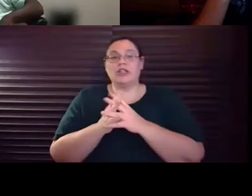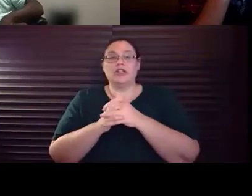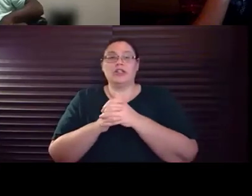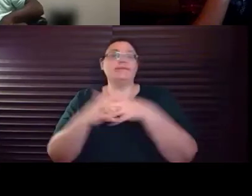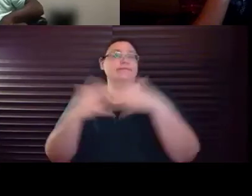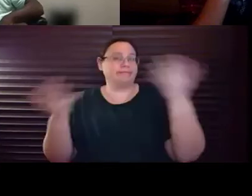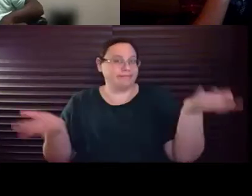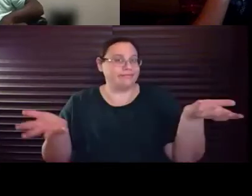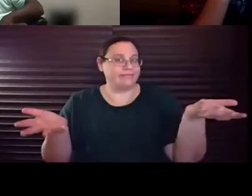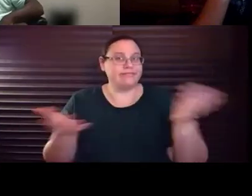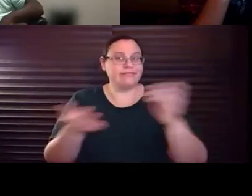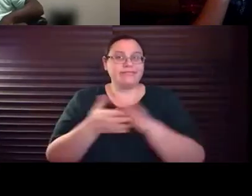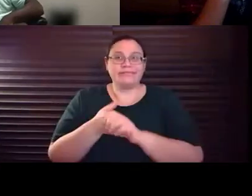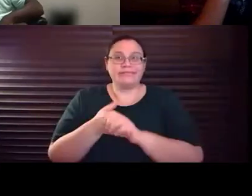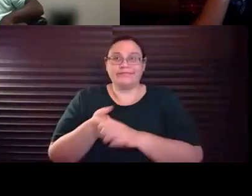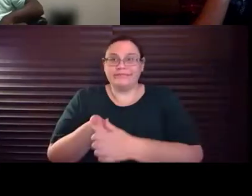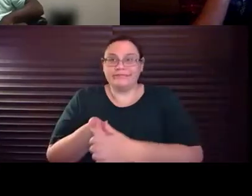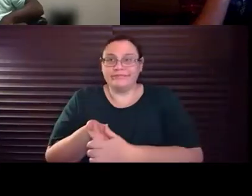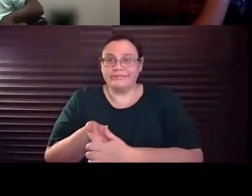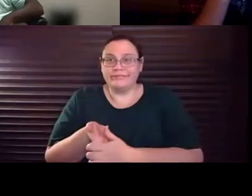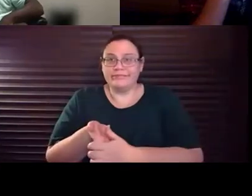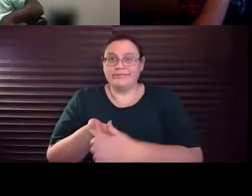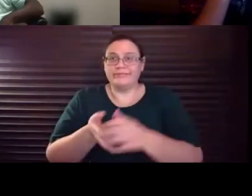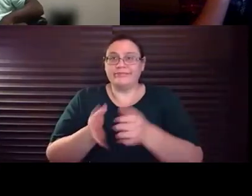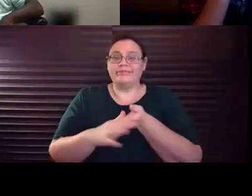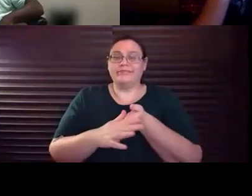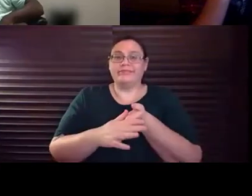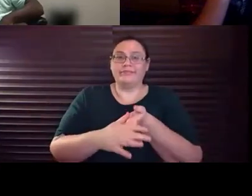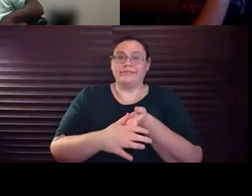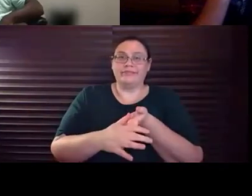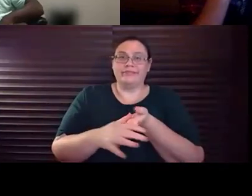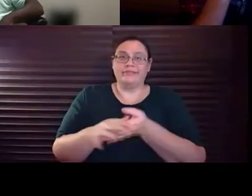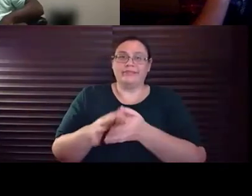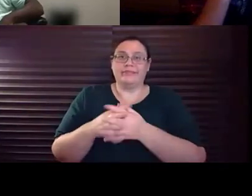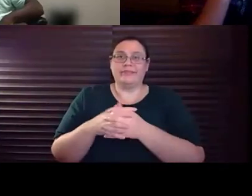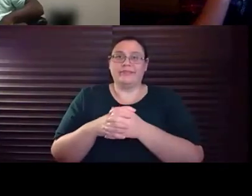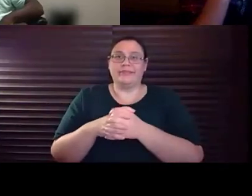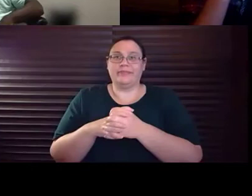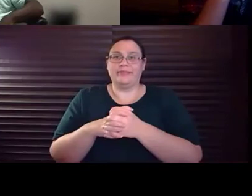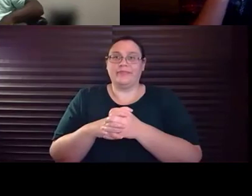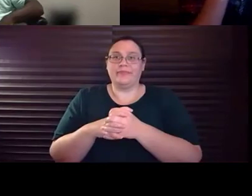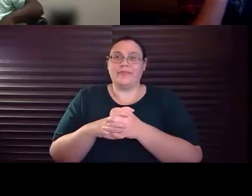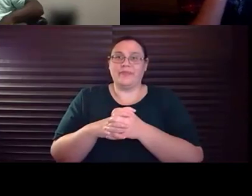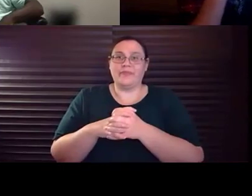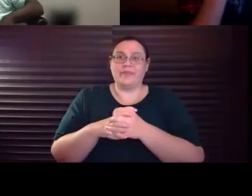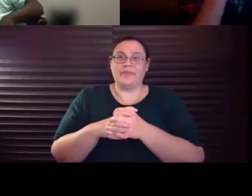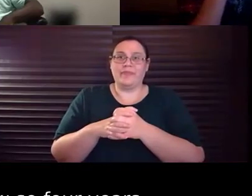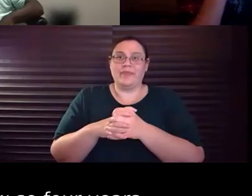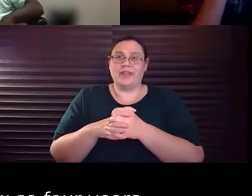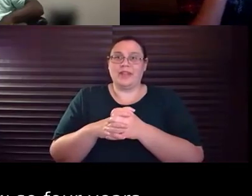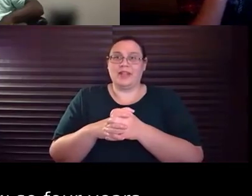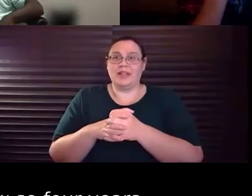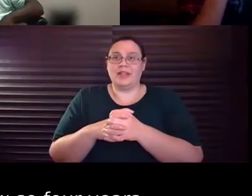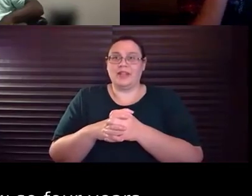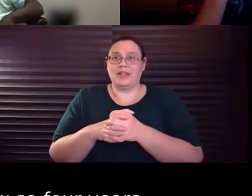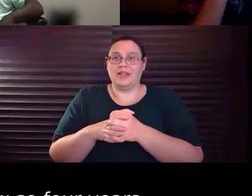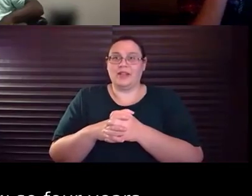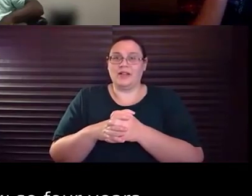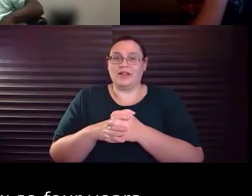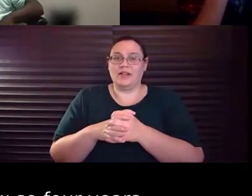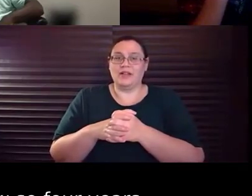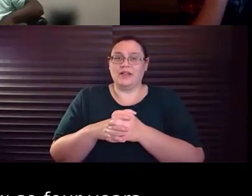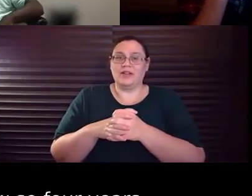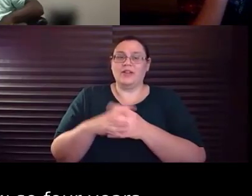like 2017, 2020. But 4 years to